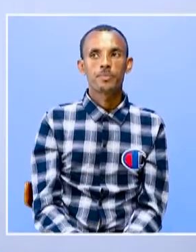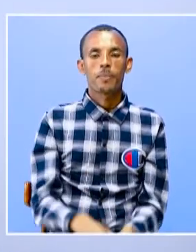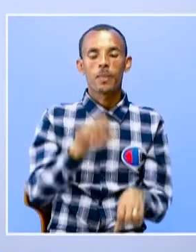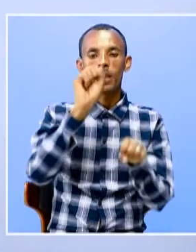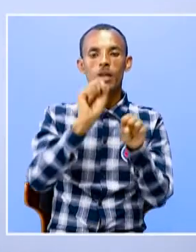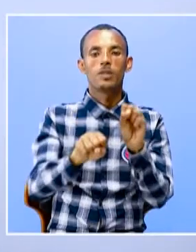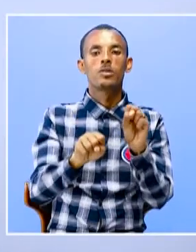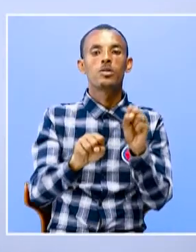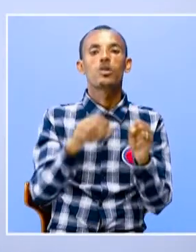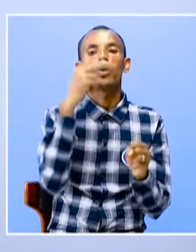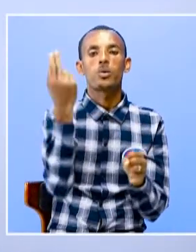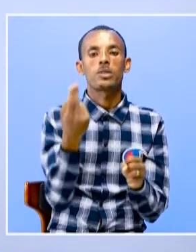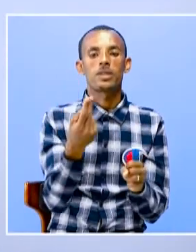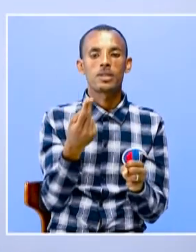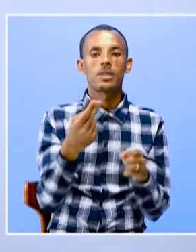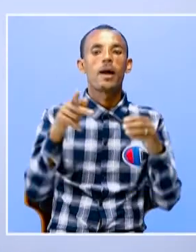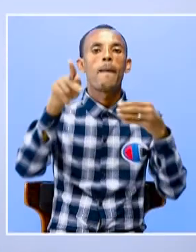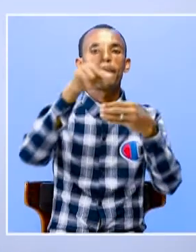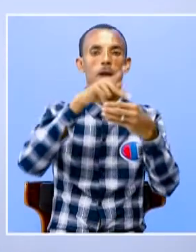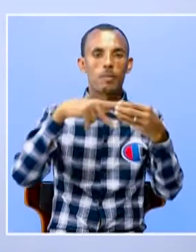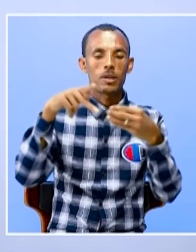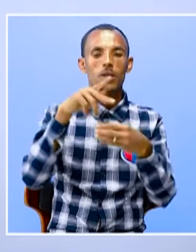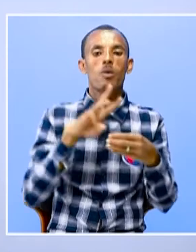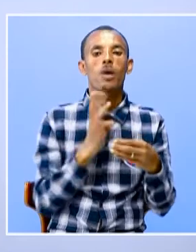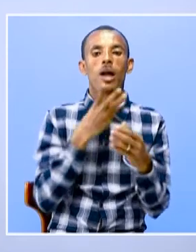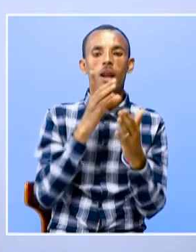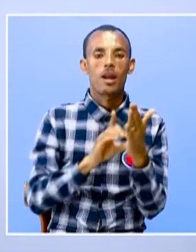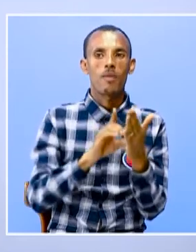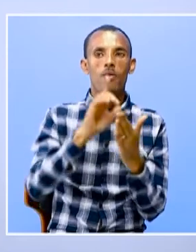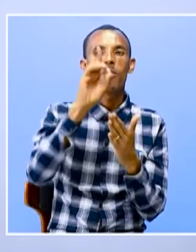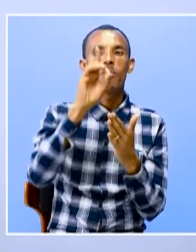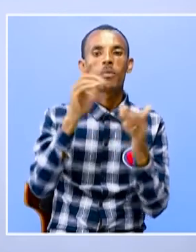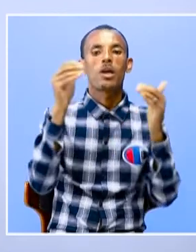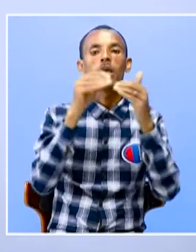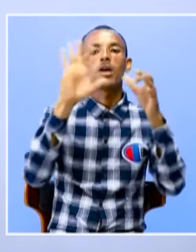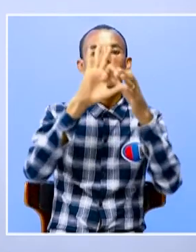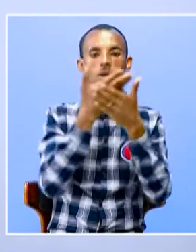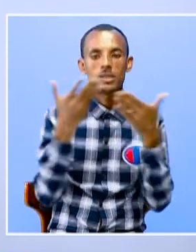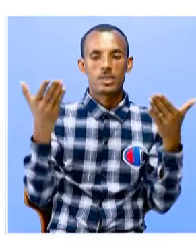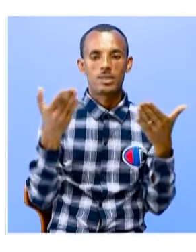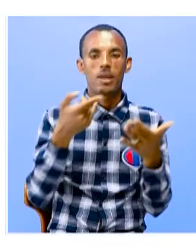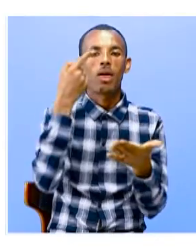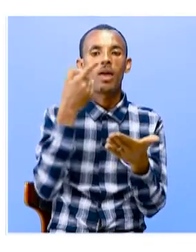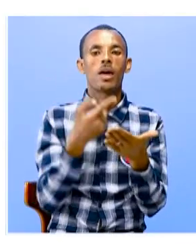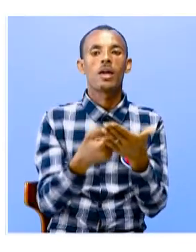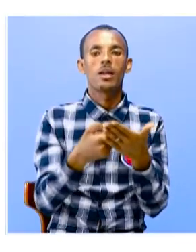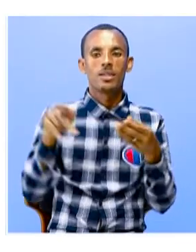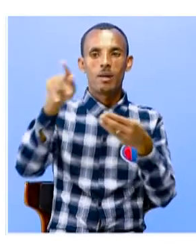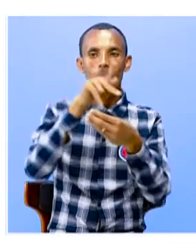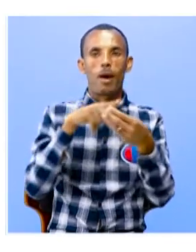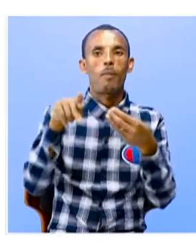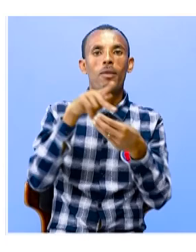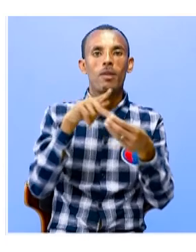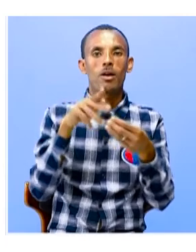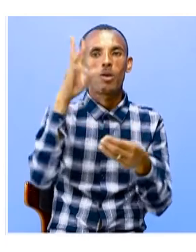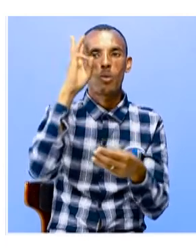So using the perimeter, we can develop an equation. So here, the perimeter